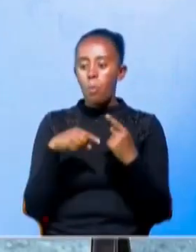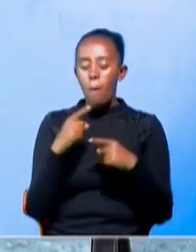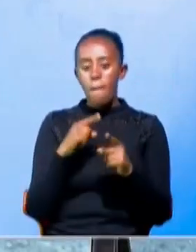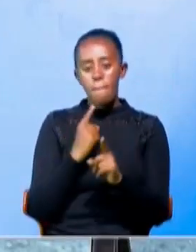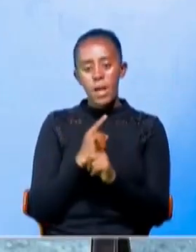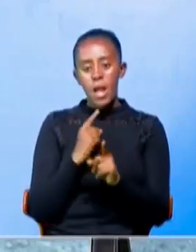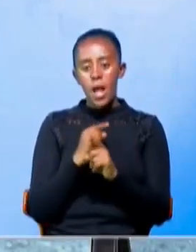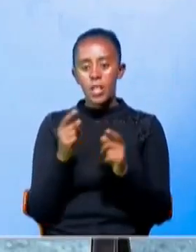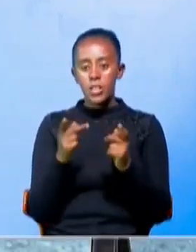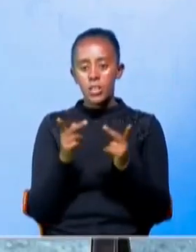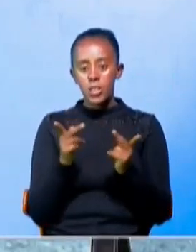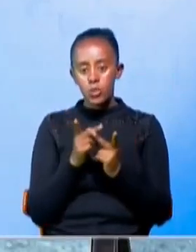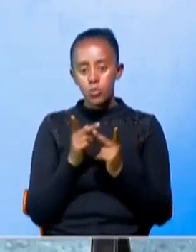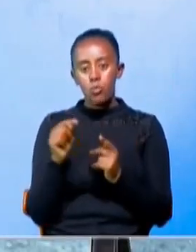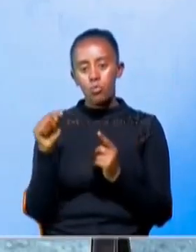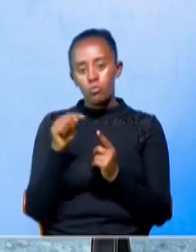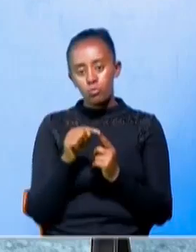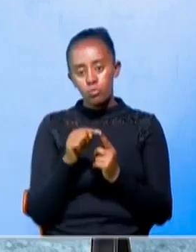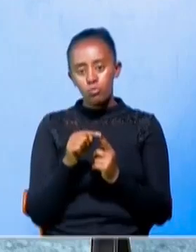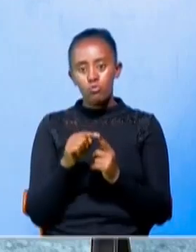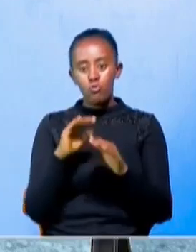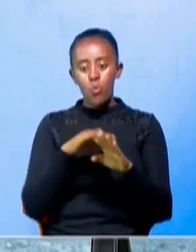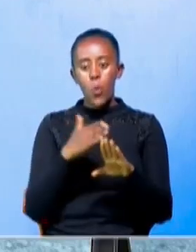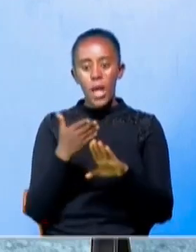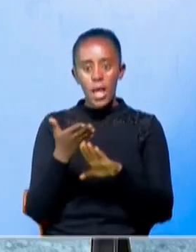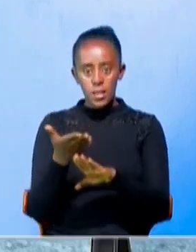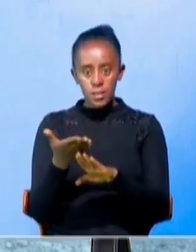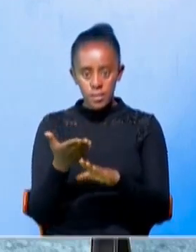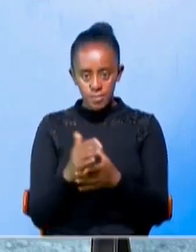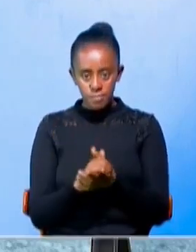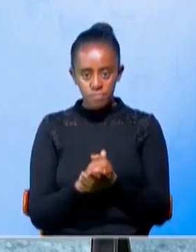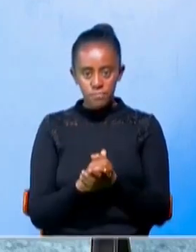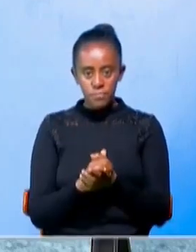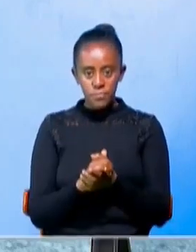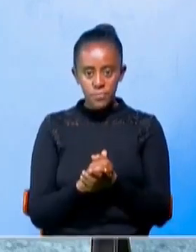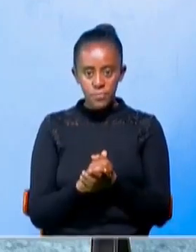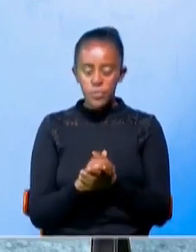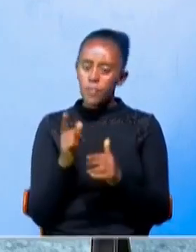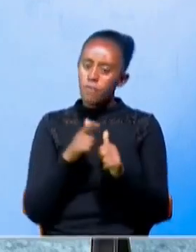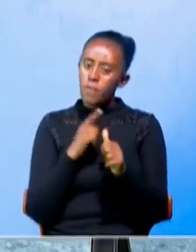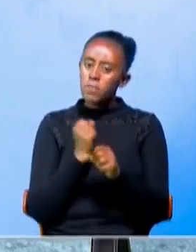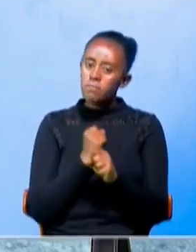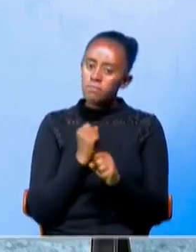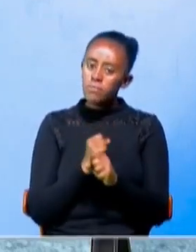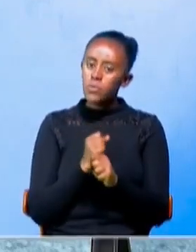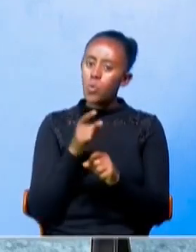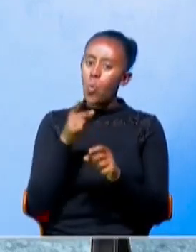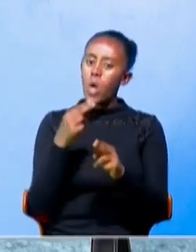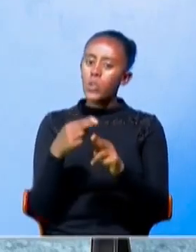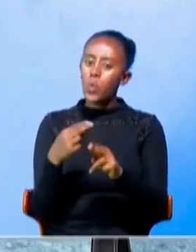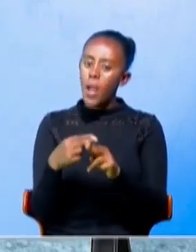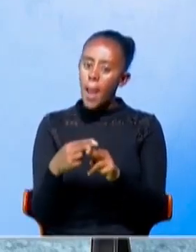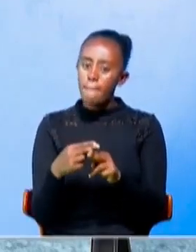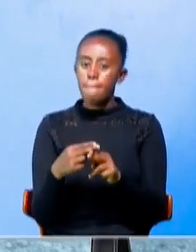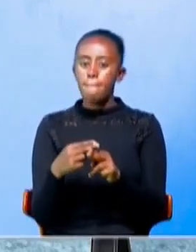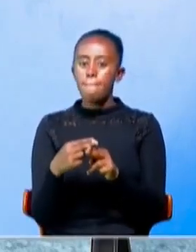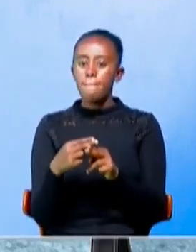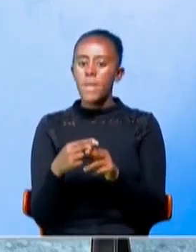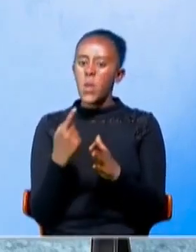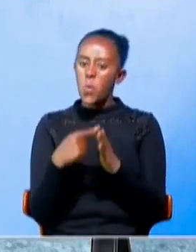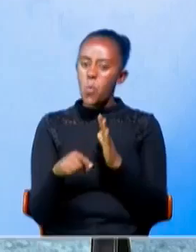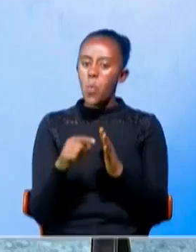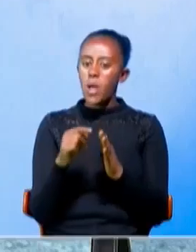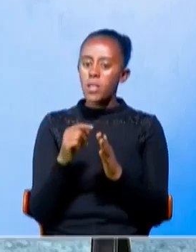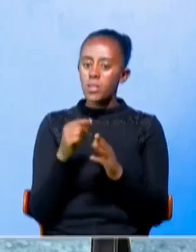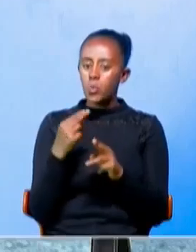stage to your guests. What do you do first? What's your name? What's your